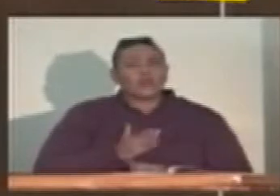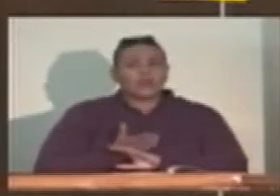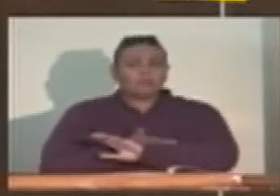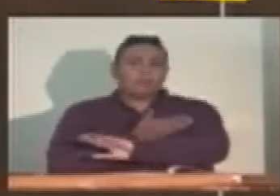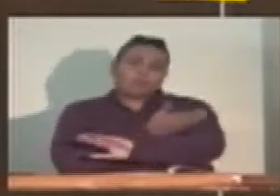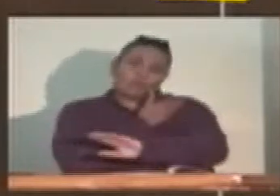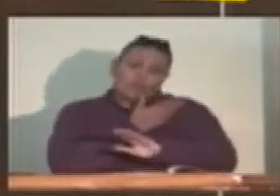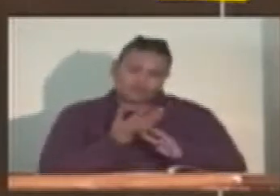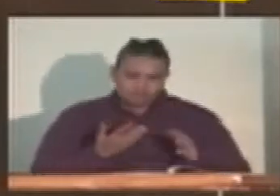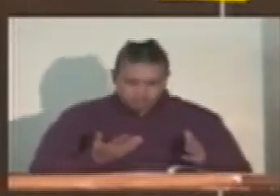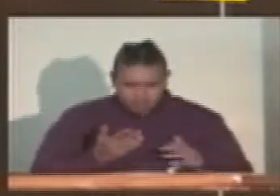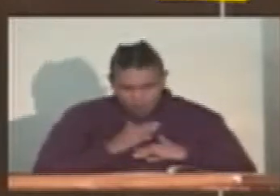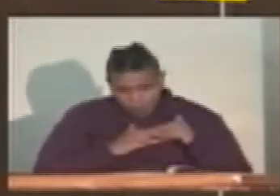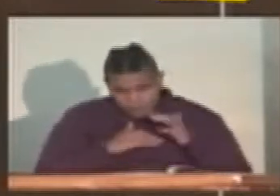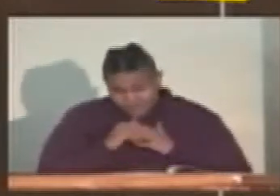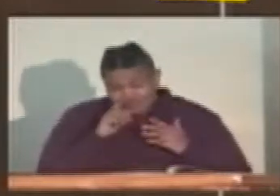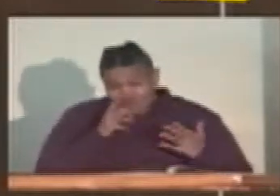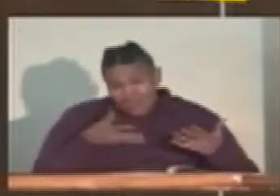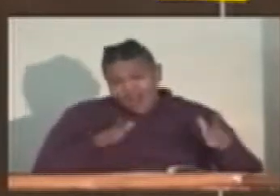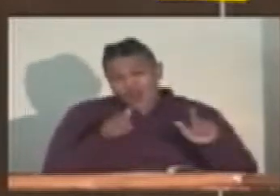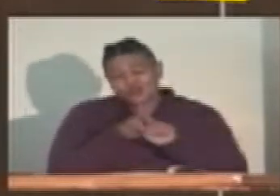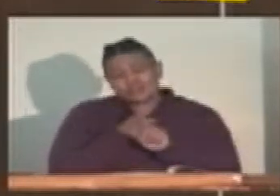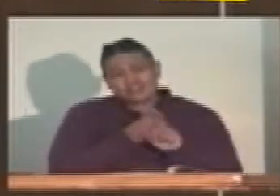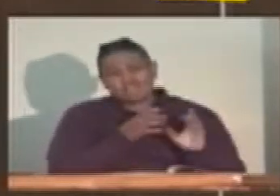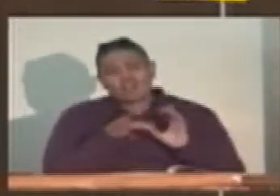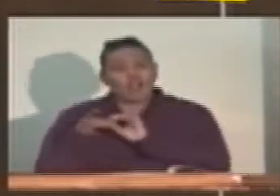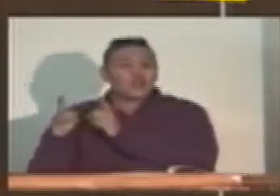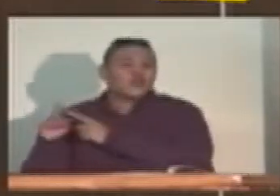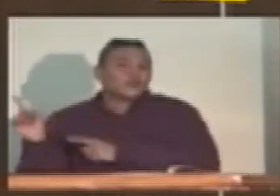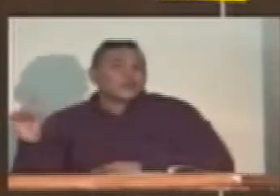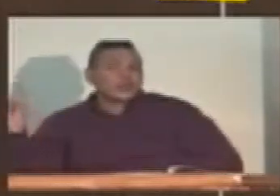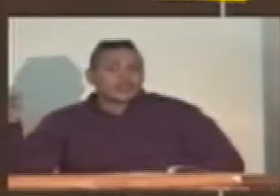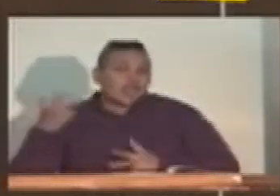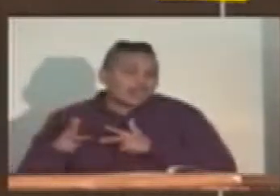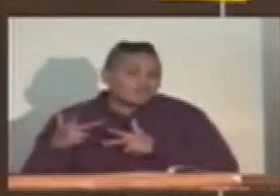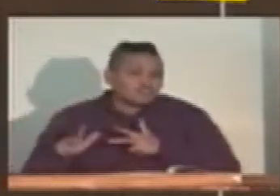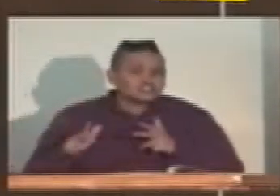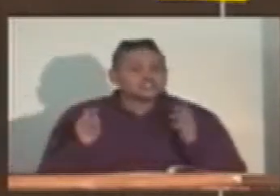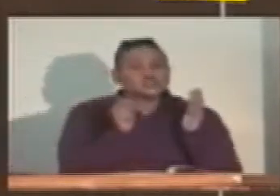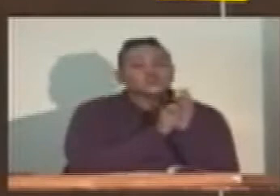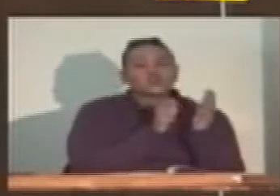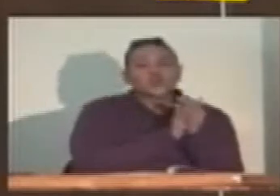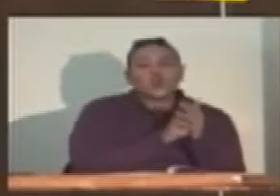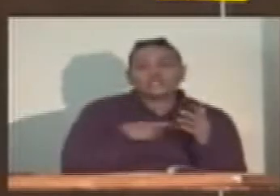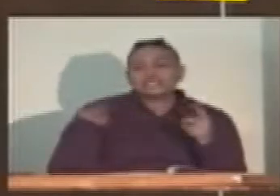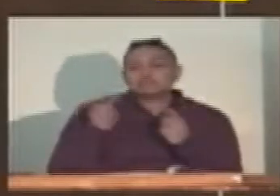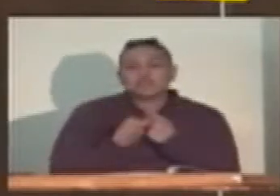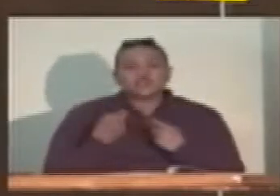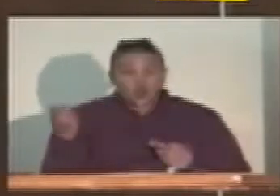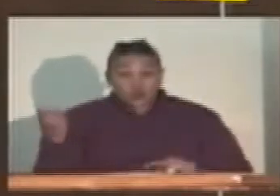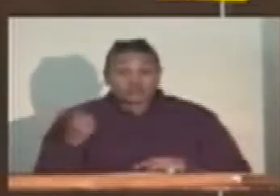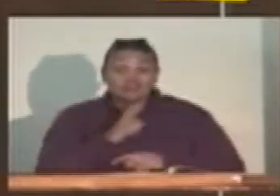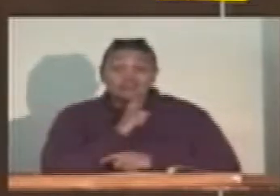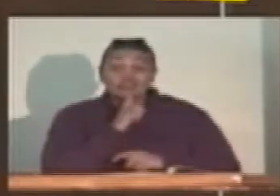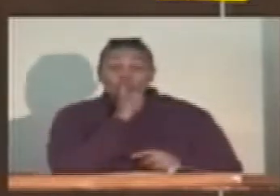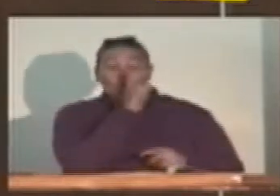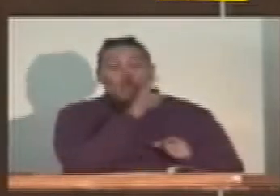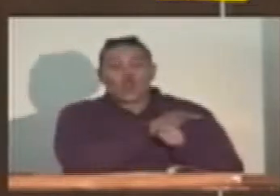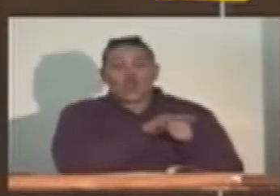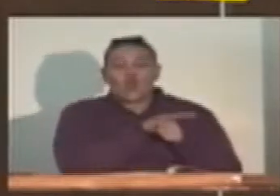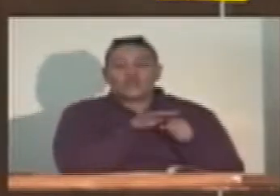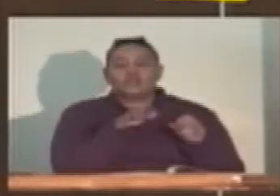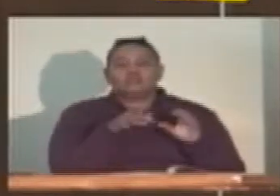comfort by allowing connections to Halfway Tree, Downtown, and Spanish Town, all in one